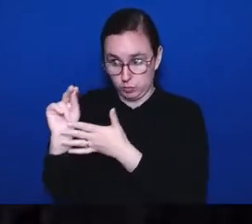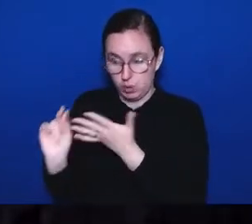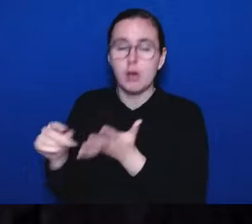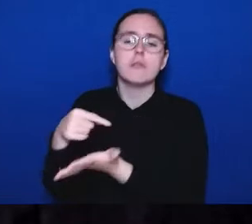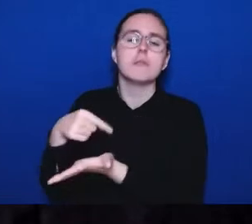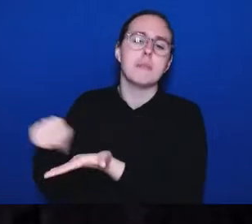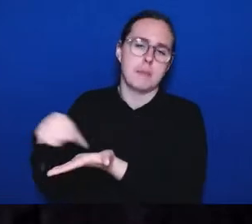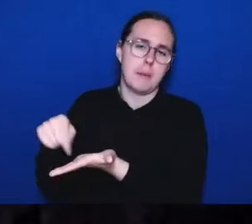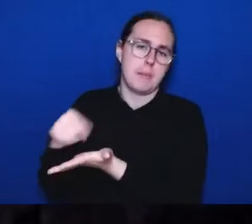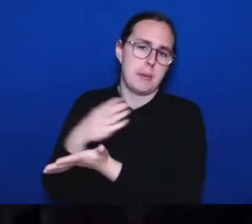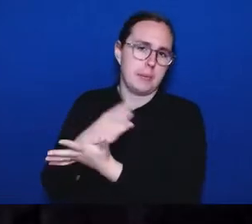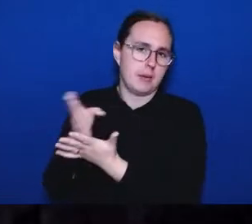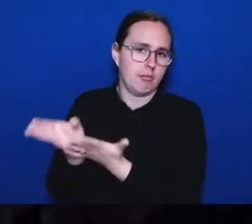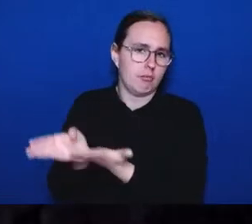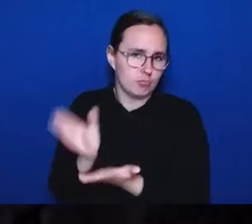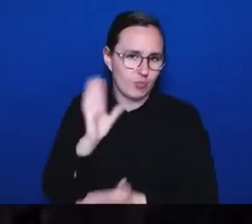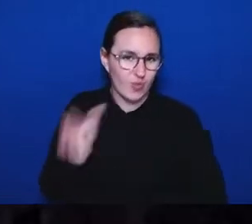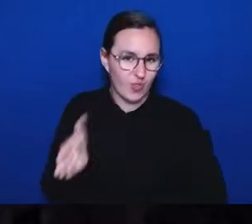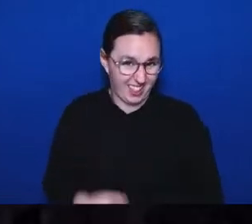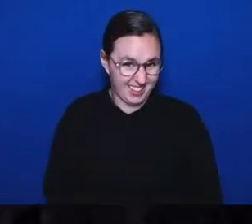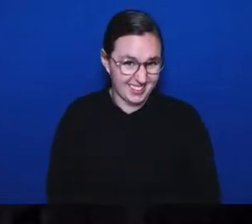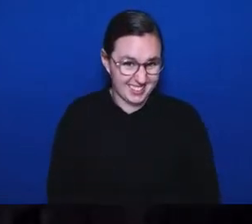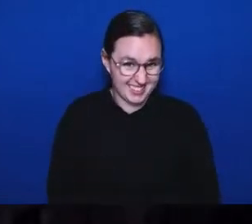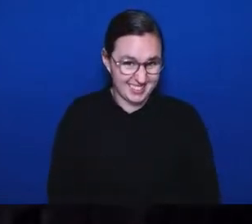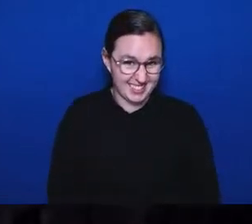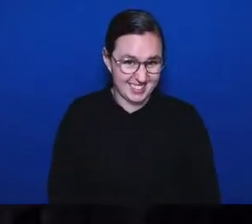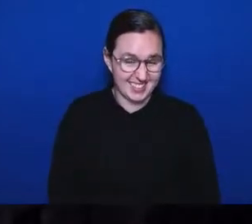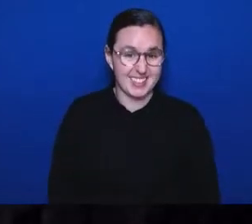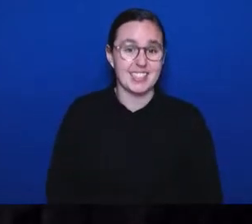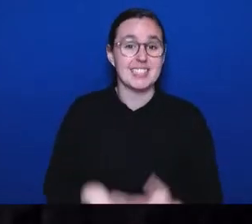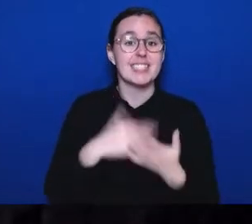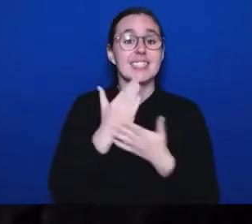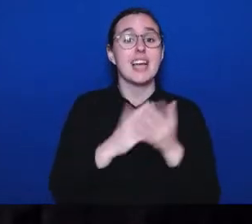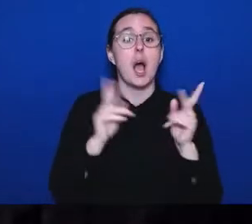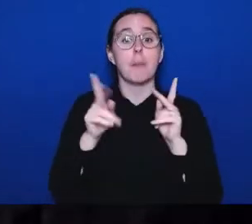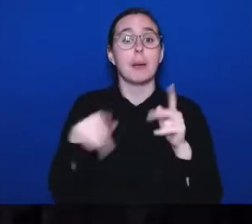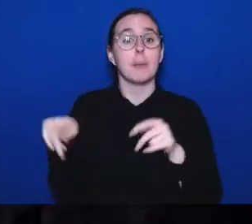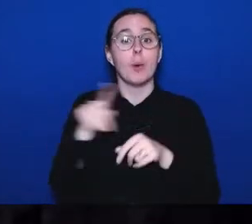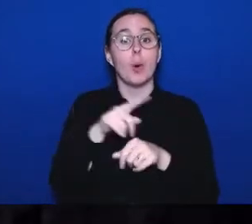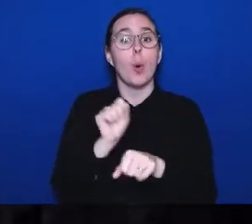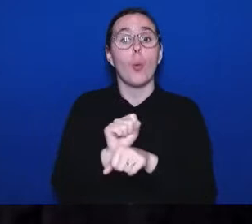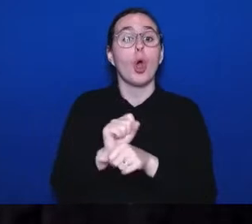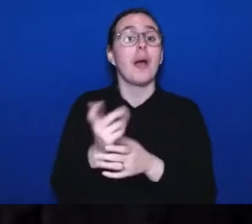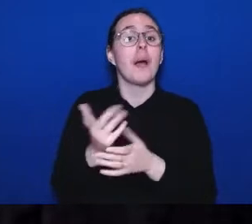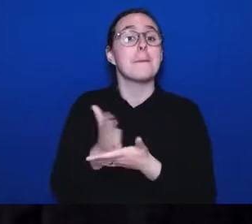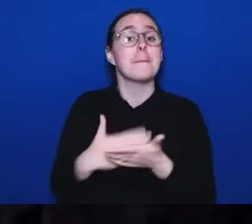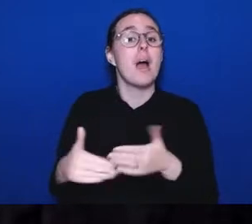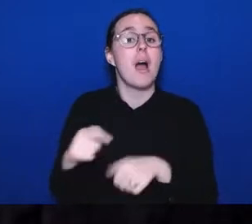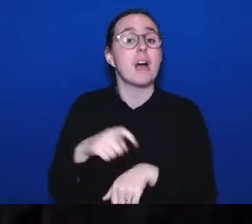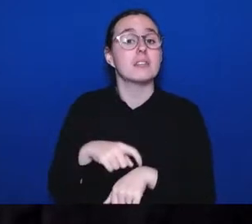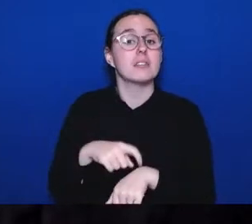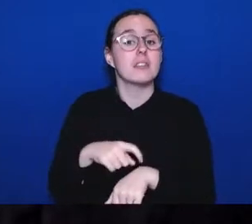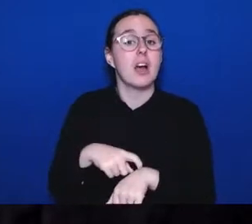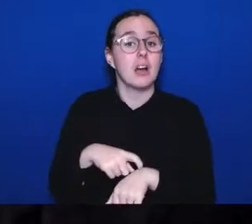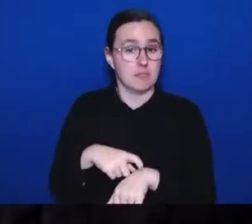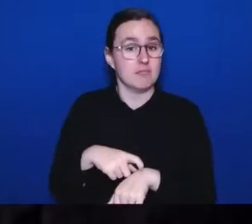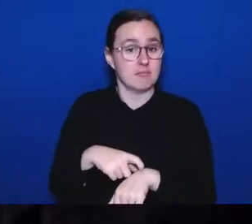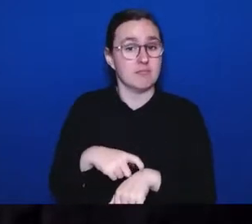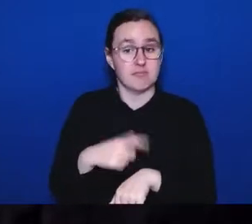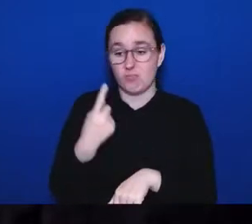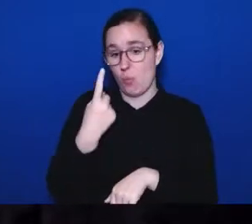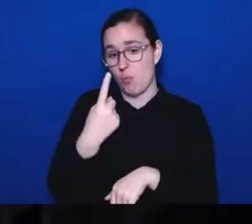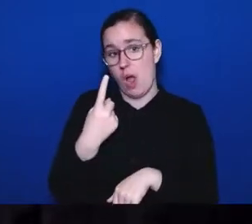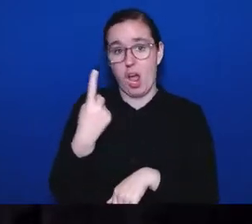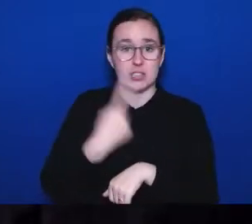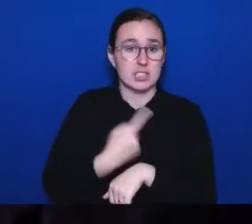little as 0.2, for example, one day per week. And obviously, if you work 0.2, you get paid less. If you want to